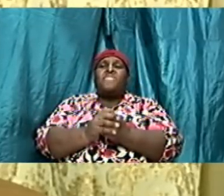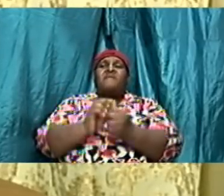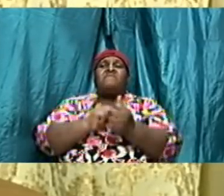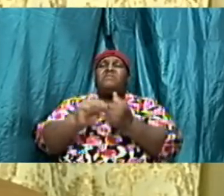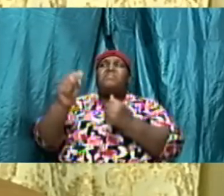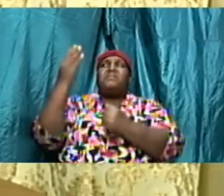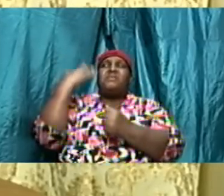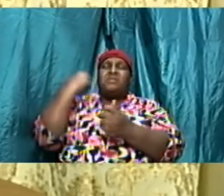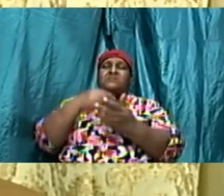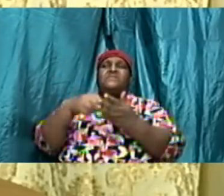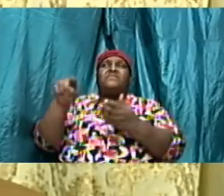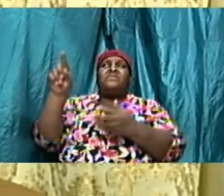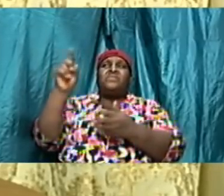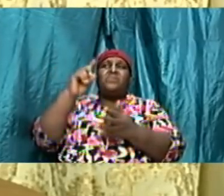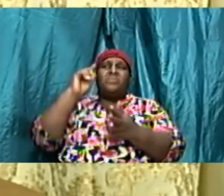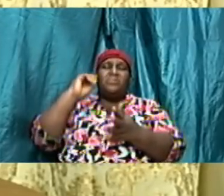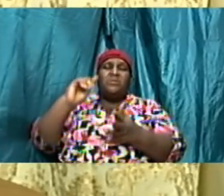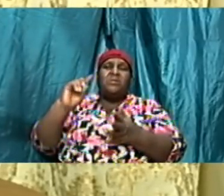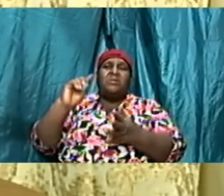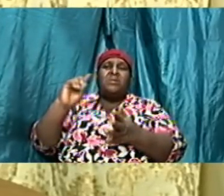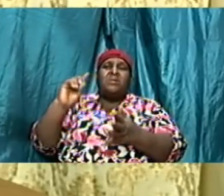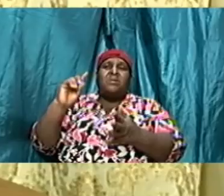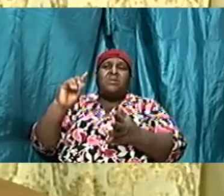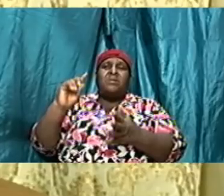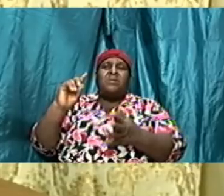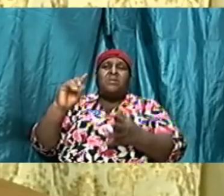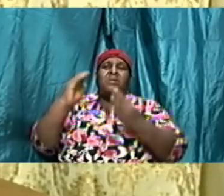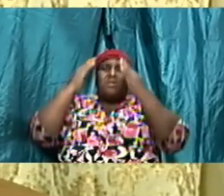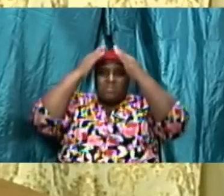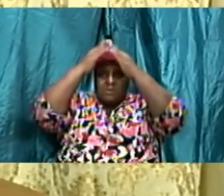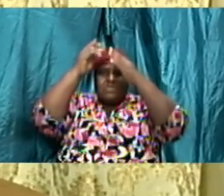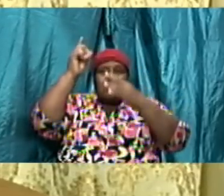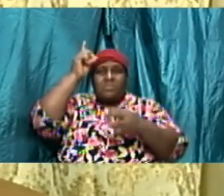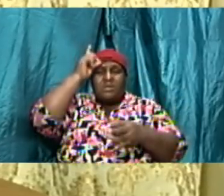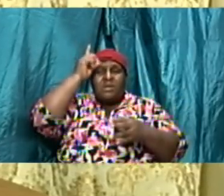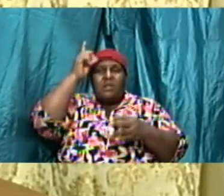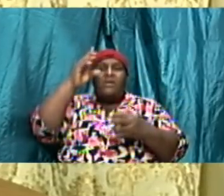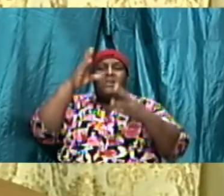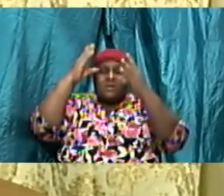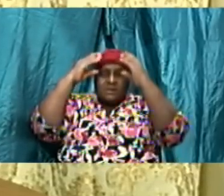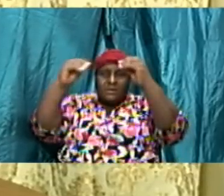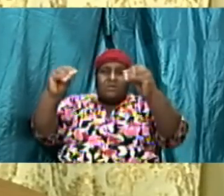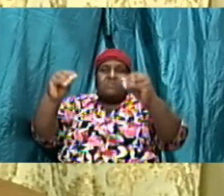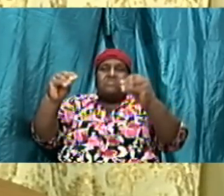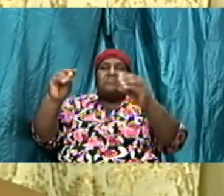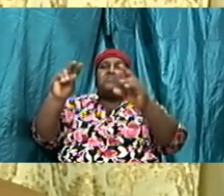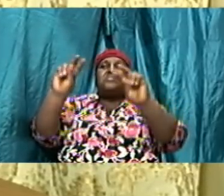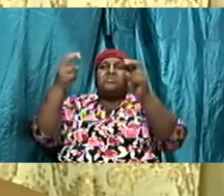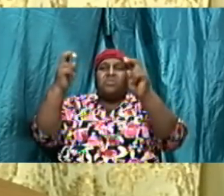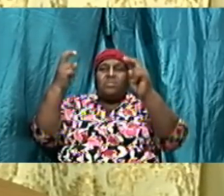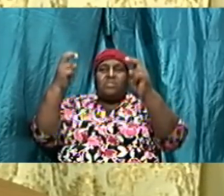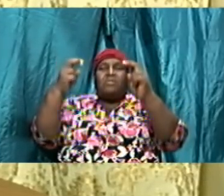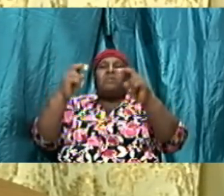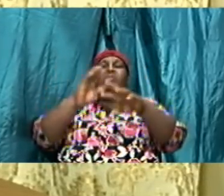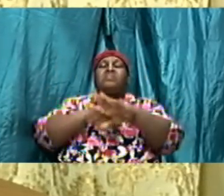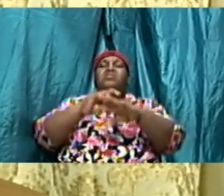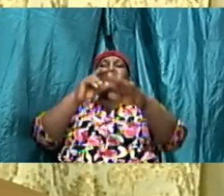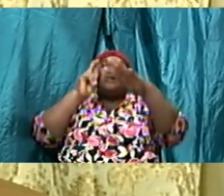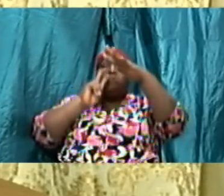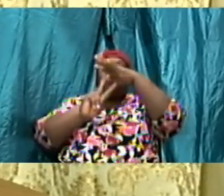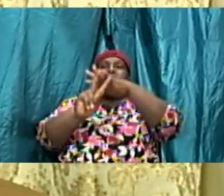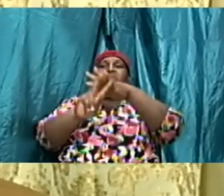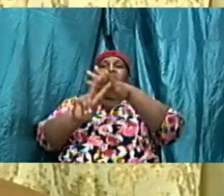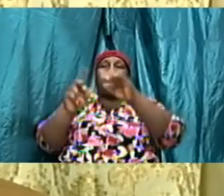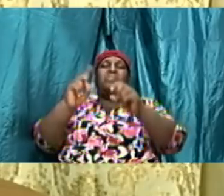few weeks, Bishop Daly was teaching the subject on prophecy. He was looking at where we